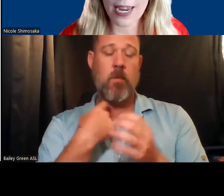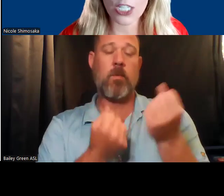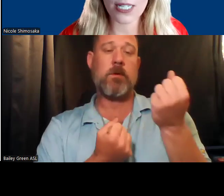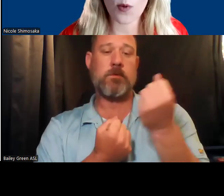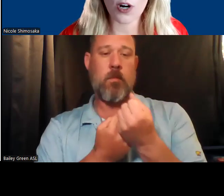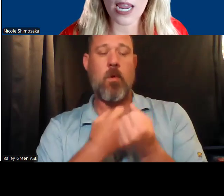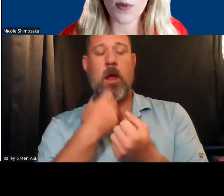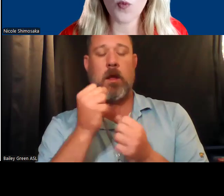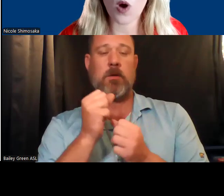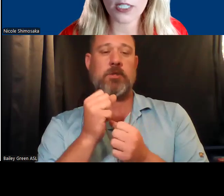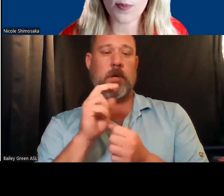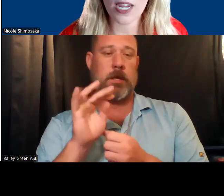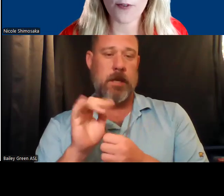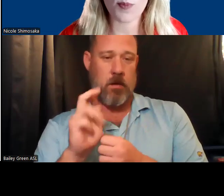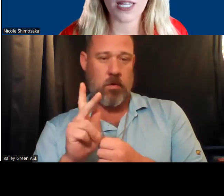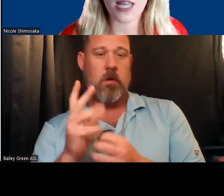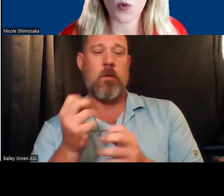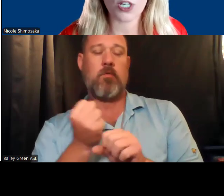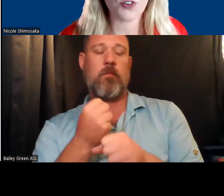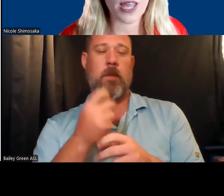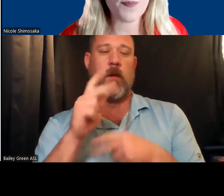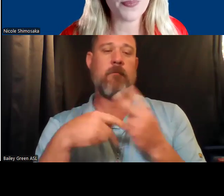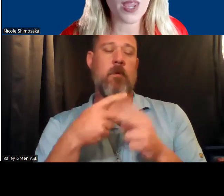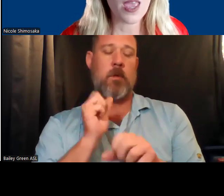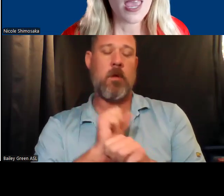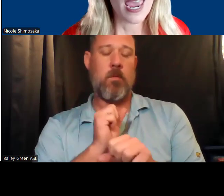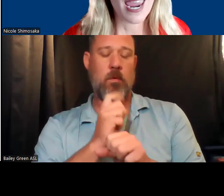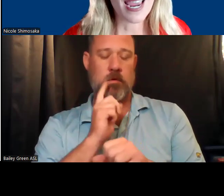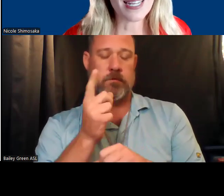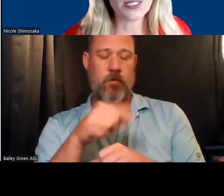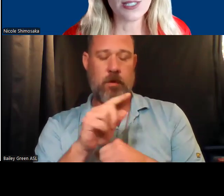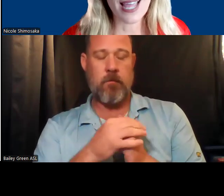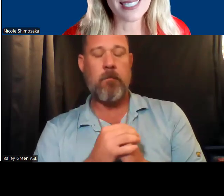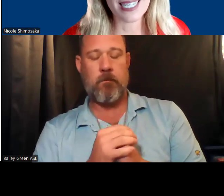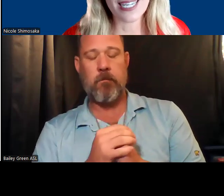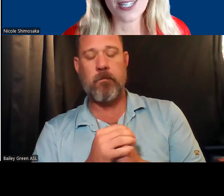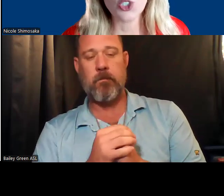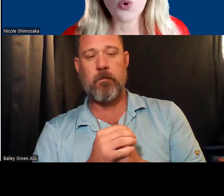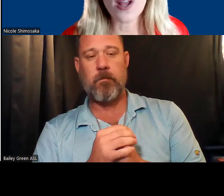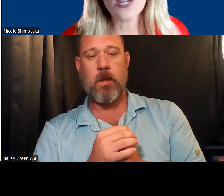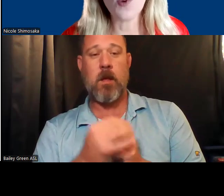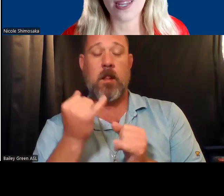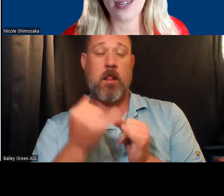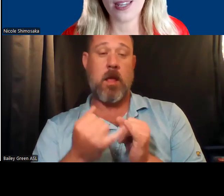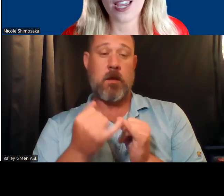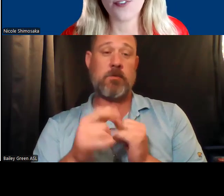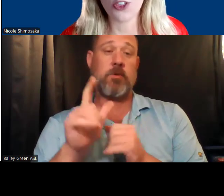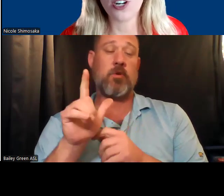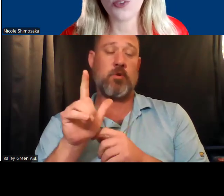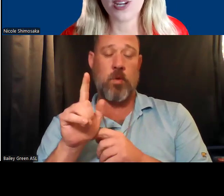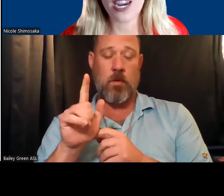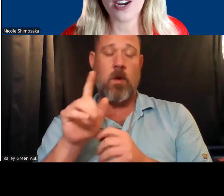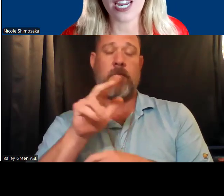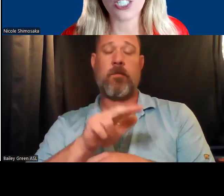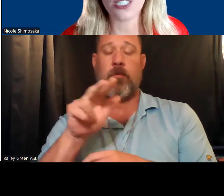the Aging Network and we want to make a formula that works for them. And lastly, 21 of the